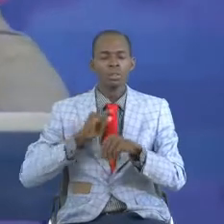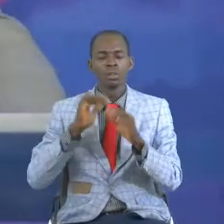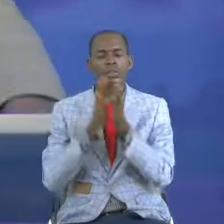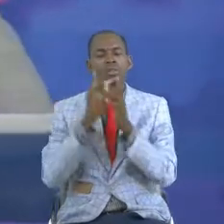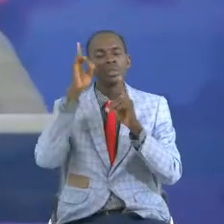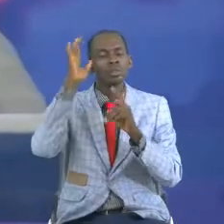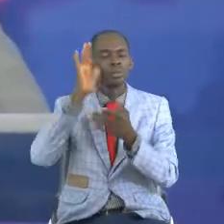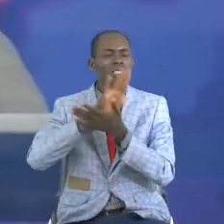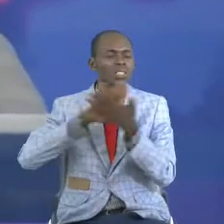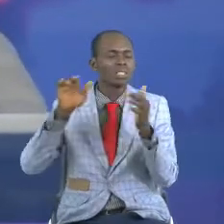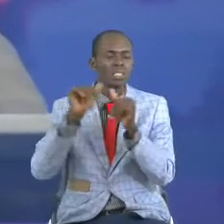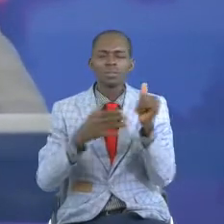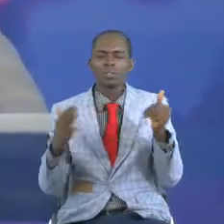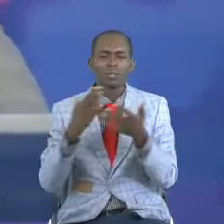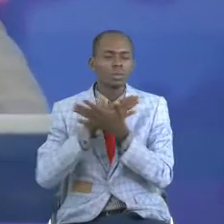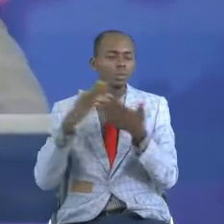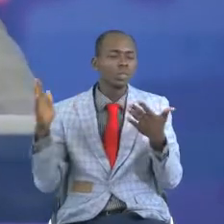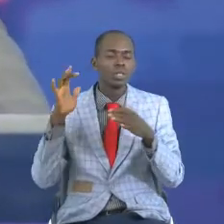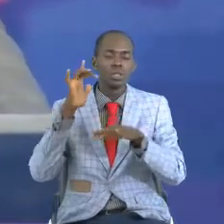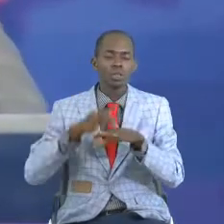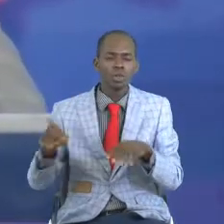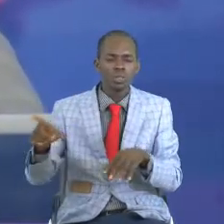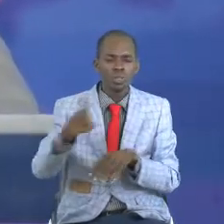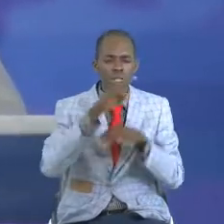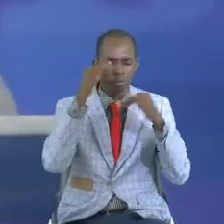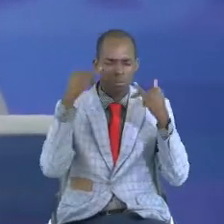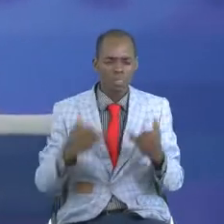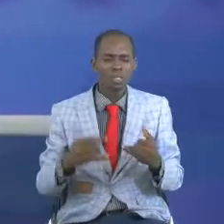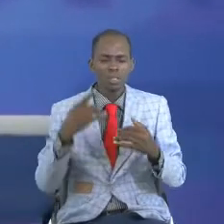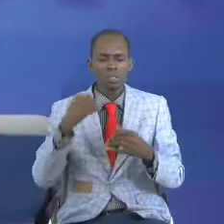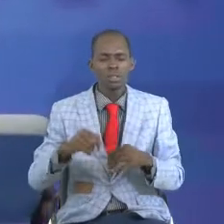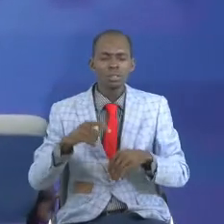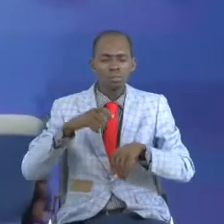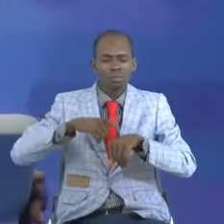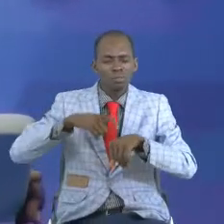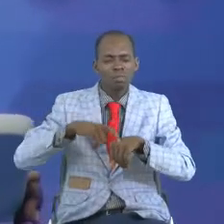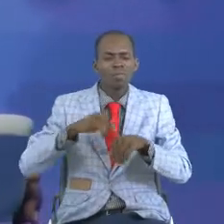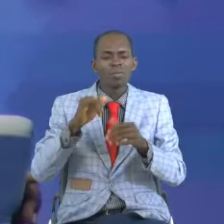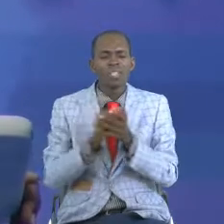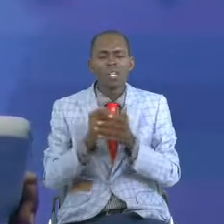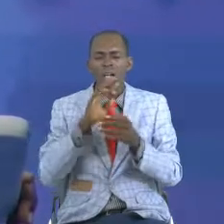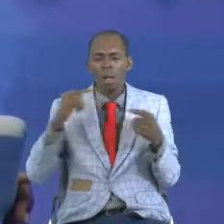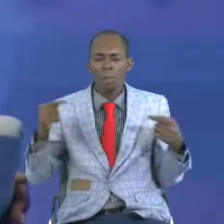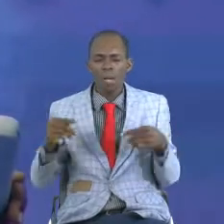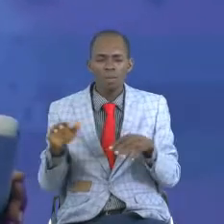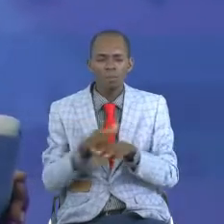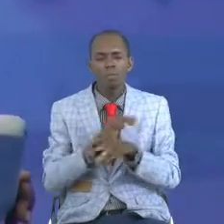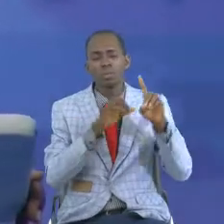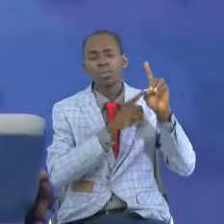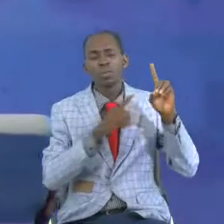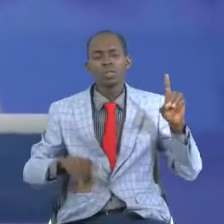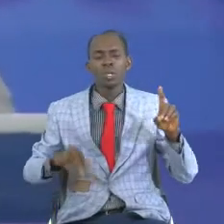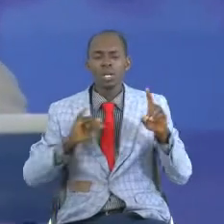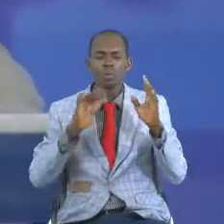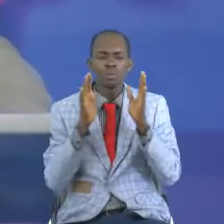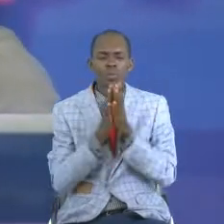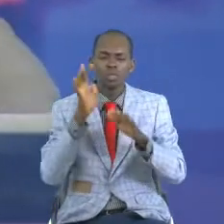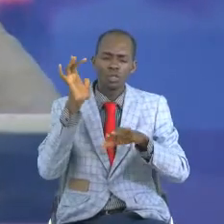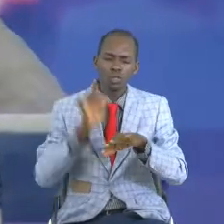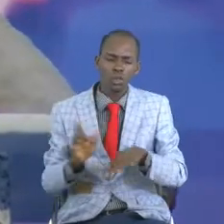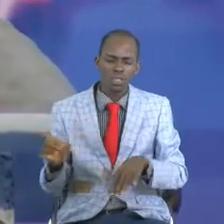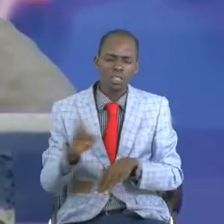away. Touch them now. The joints that are painful, Lord, I pray, touch them, heal them